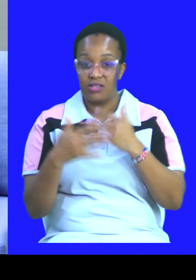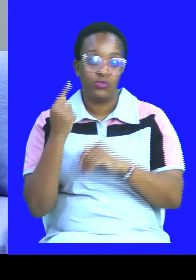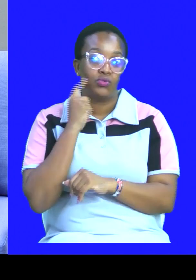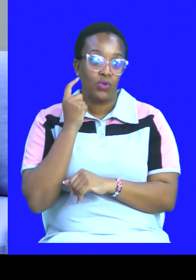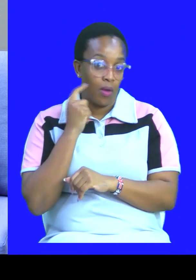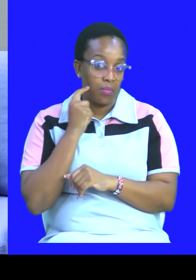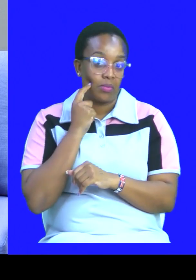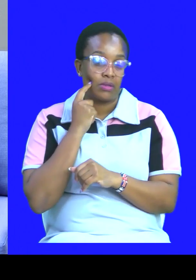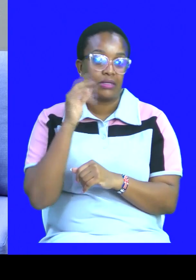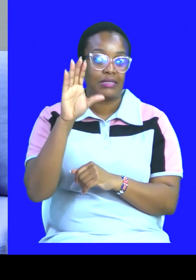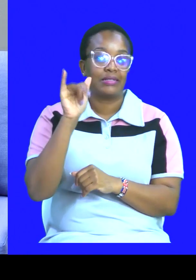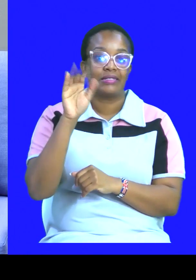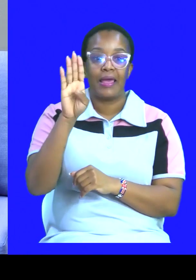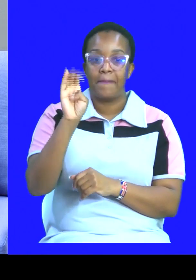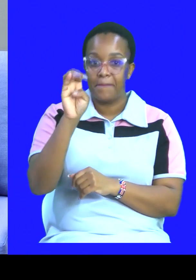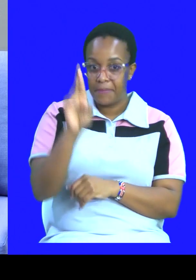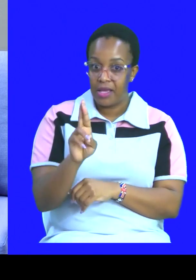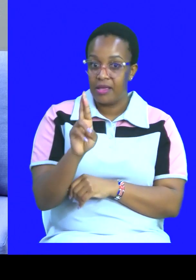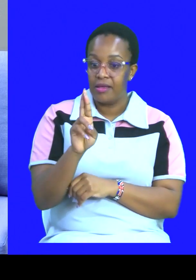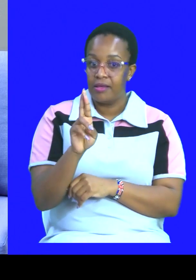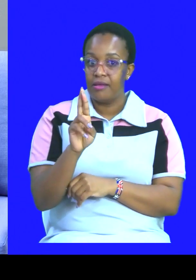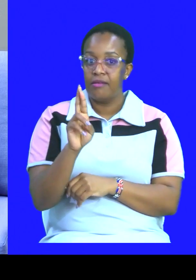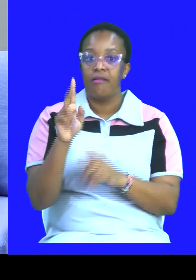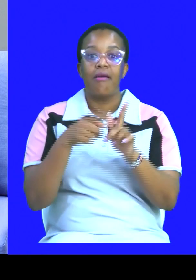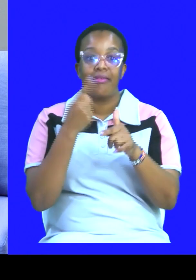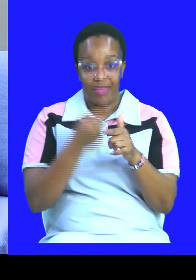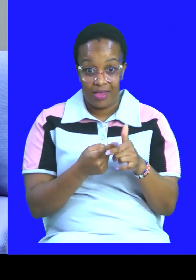first, and then you try to like